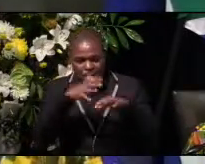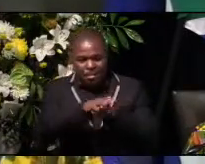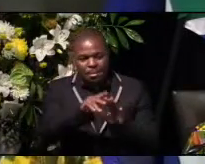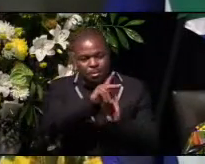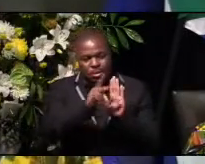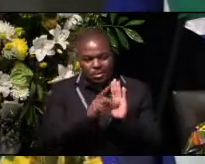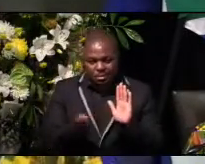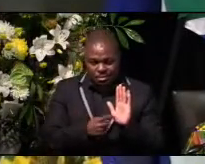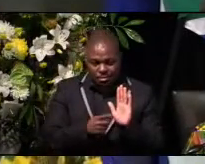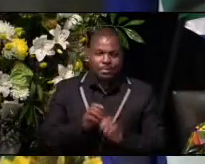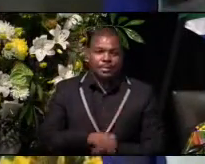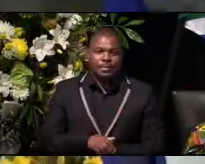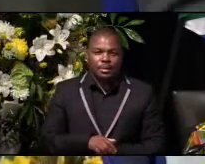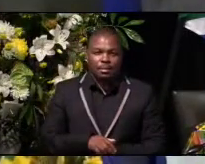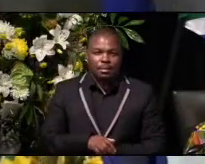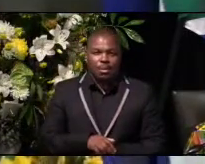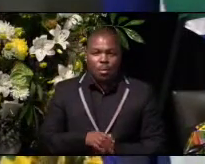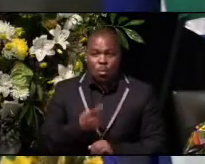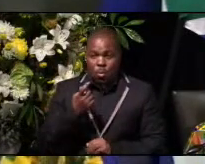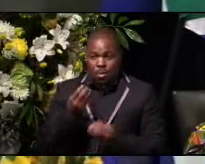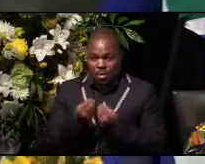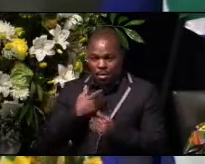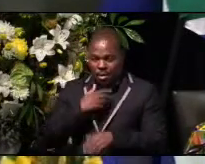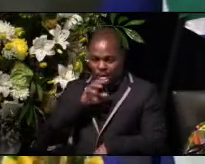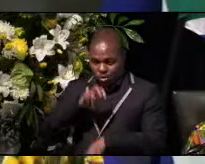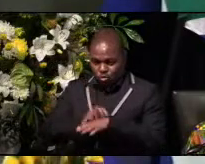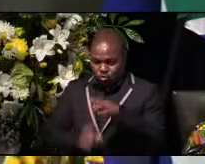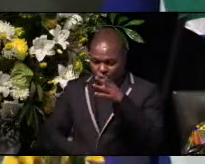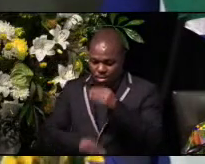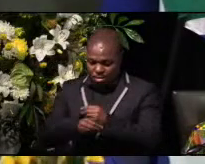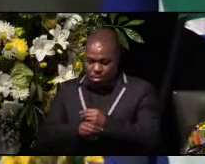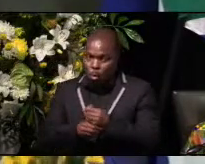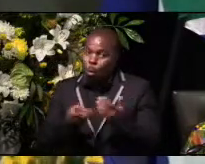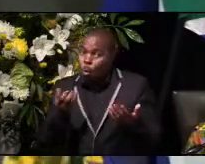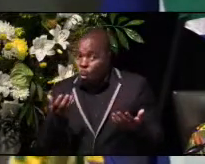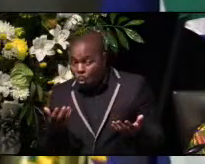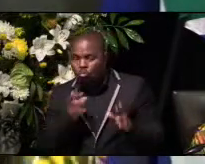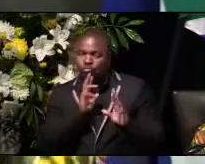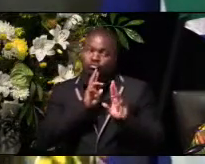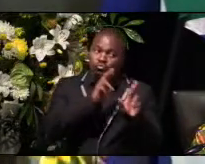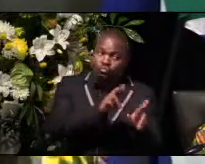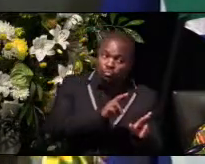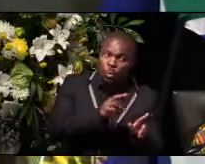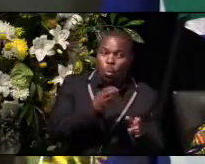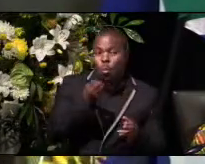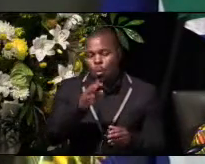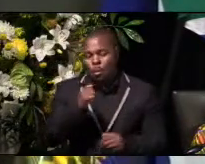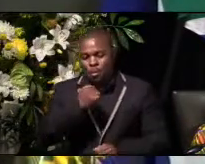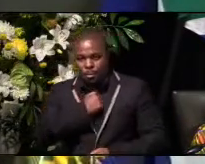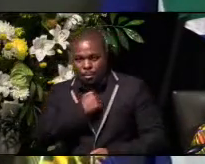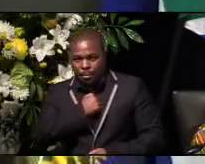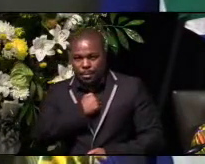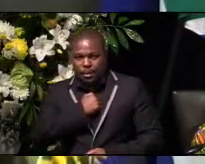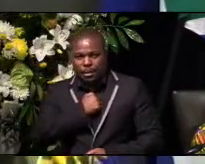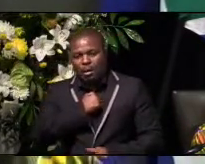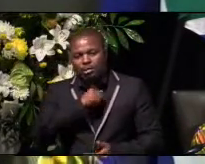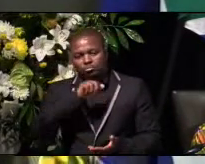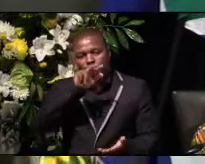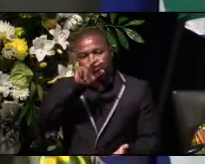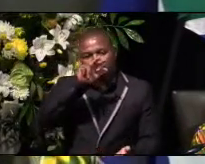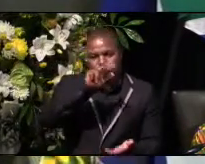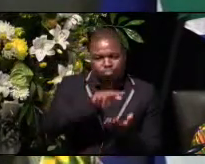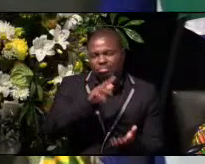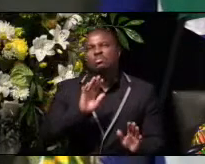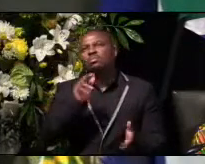now one thing and I want to to add on to him or to respond to him or to to give my sort of endorsement